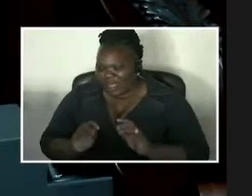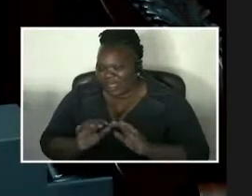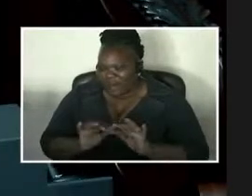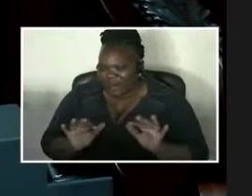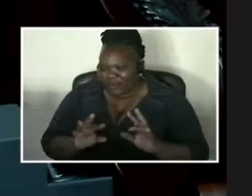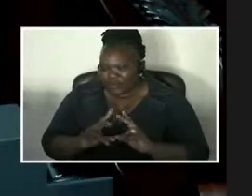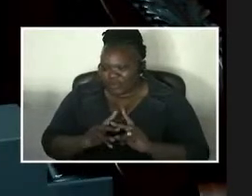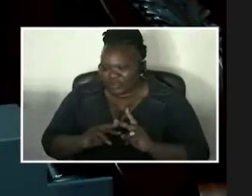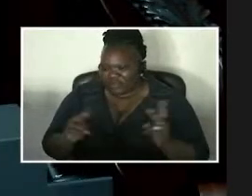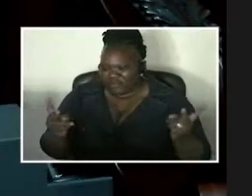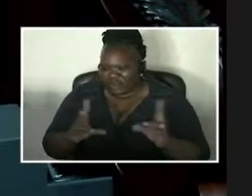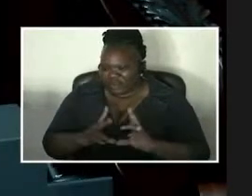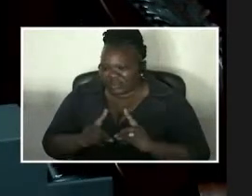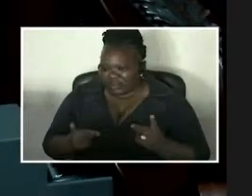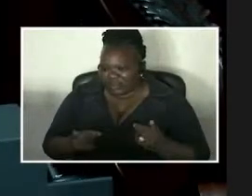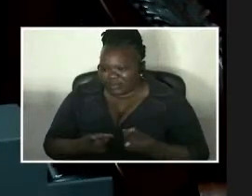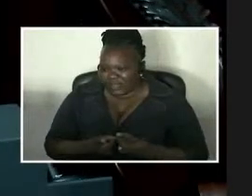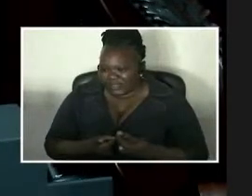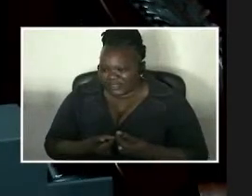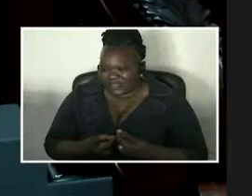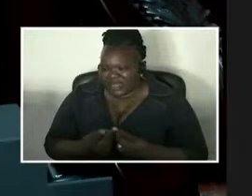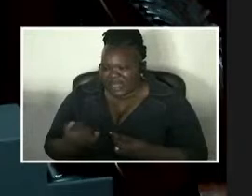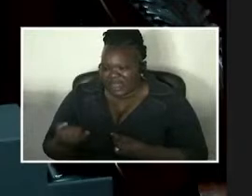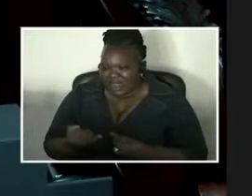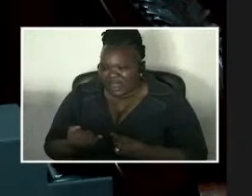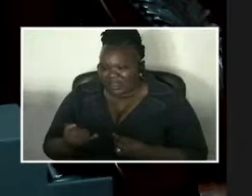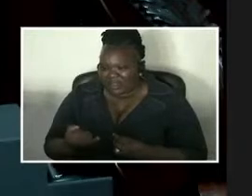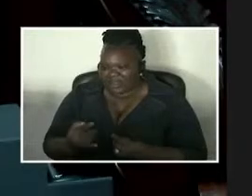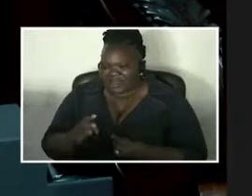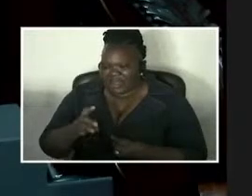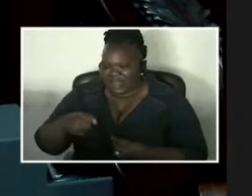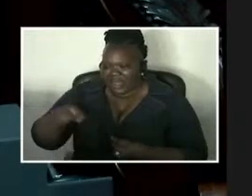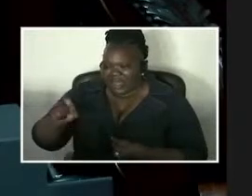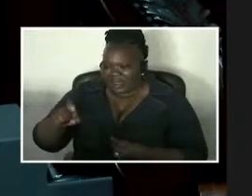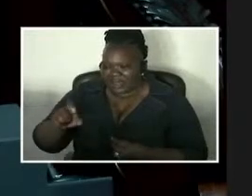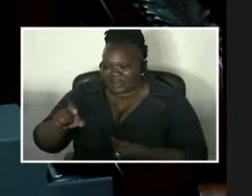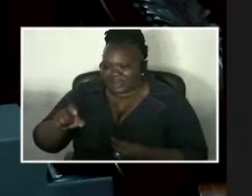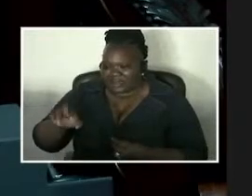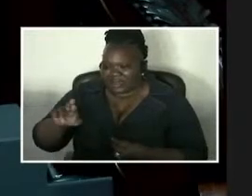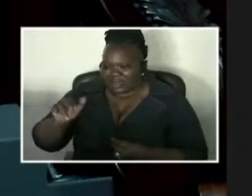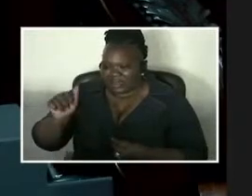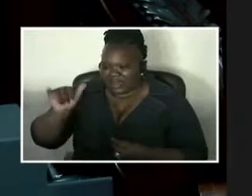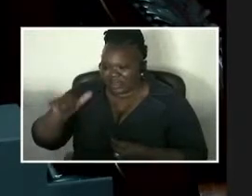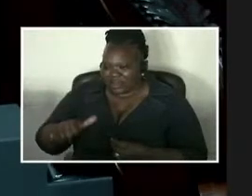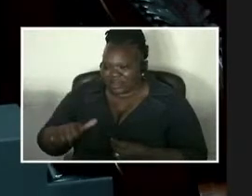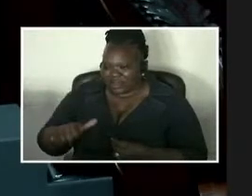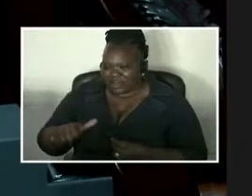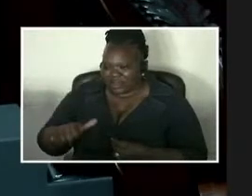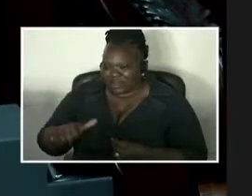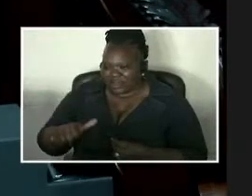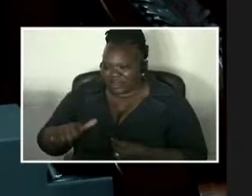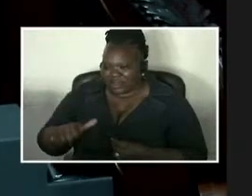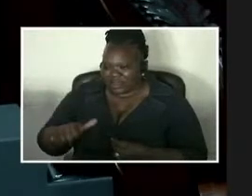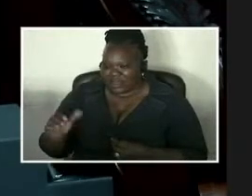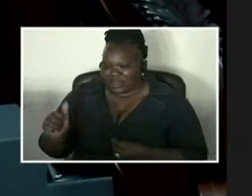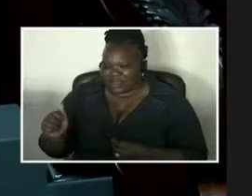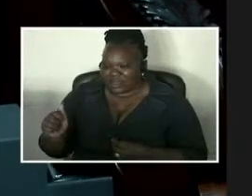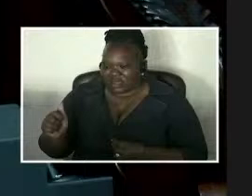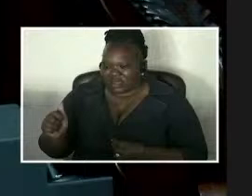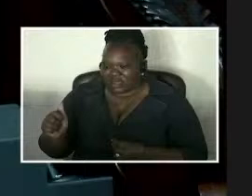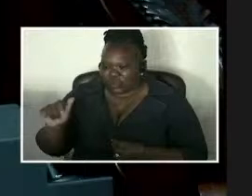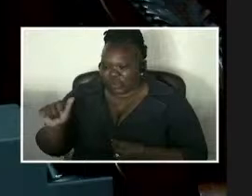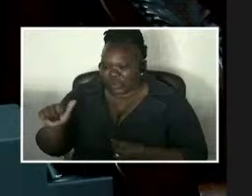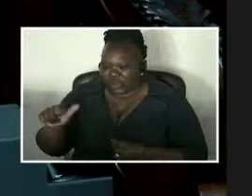different departments of facilities such as x-rays and casualties mec at the last